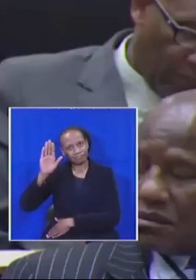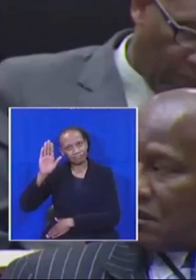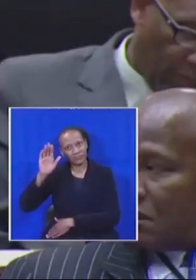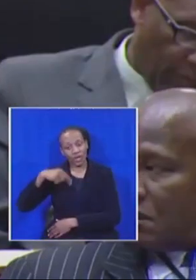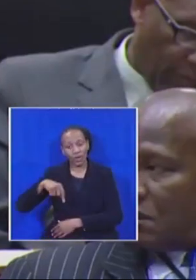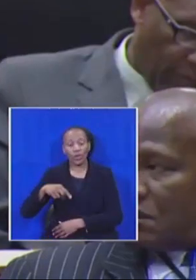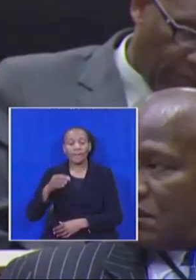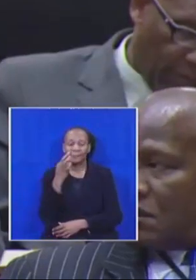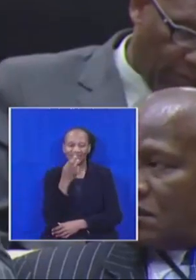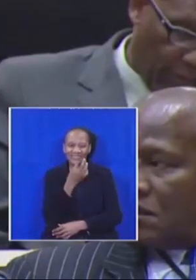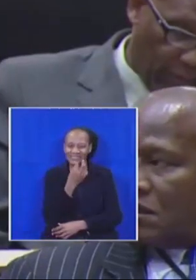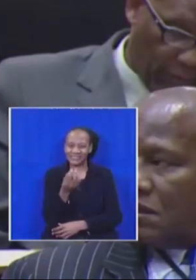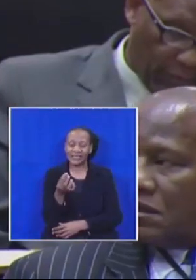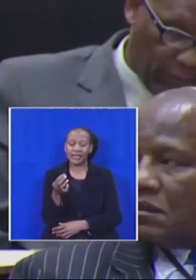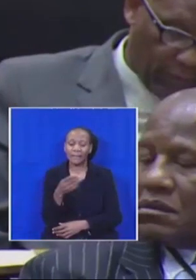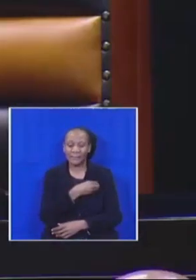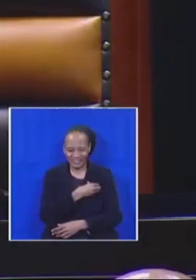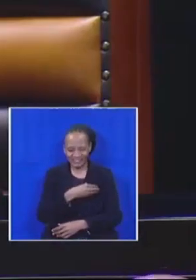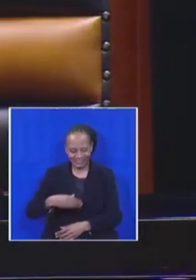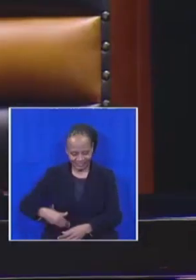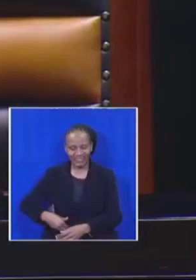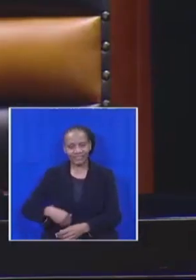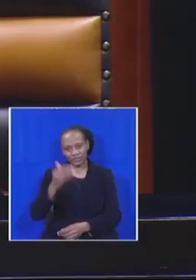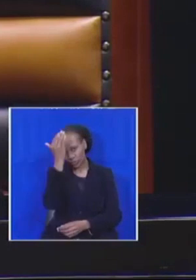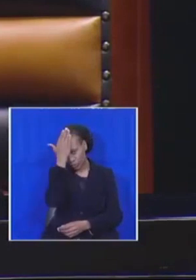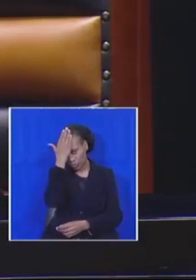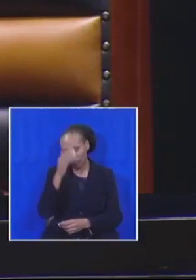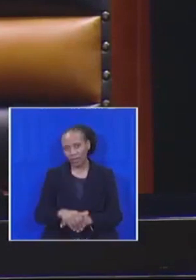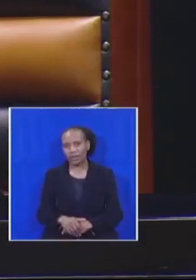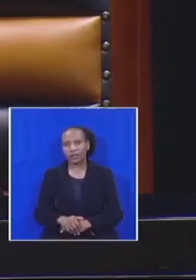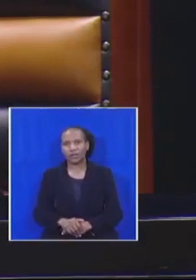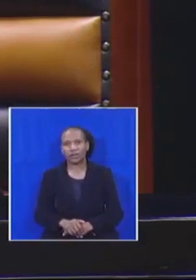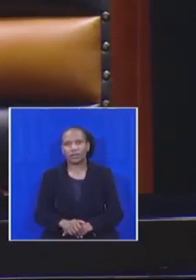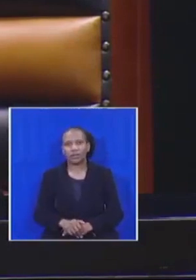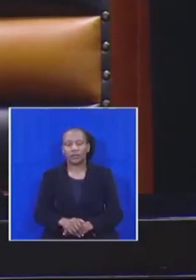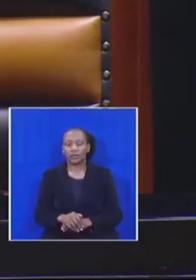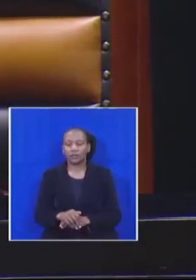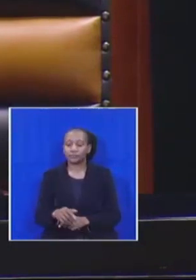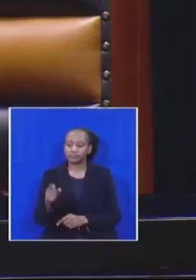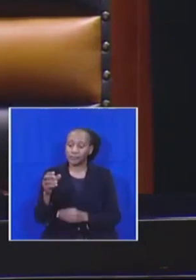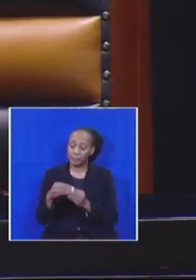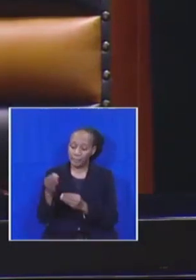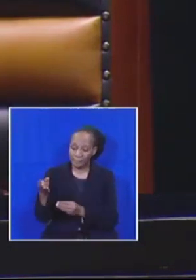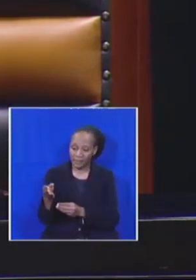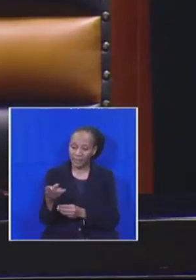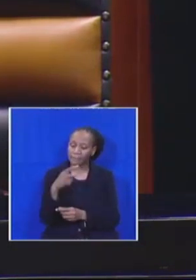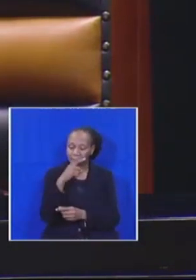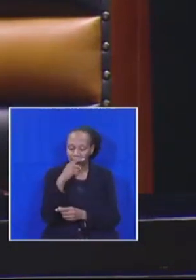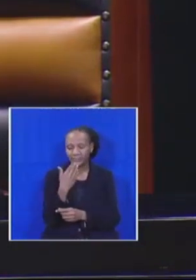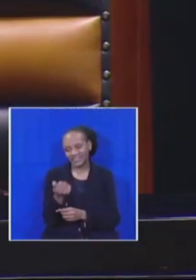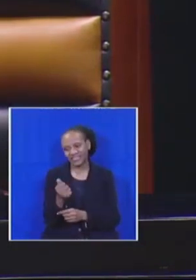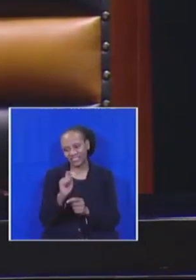Zuma here. Honorable Sope, a point of order to the name